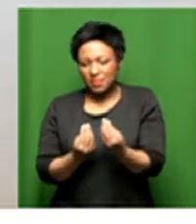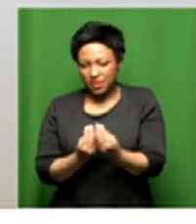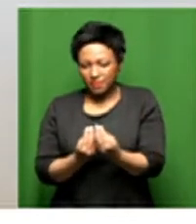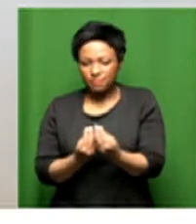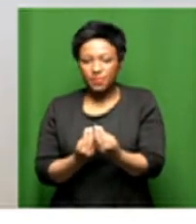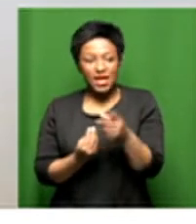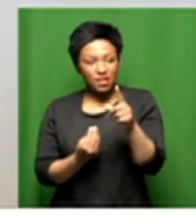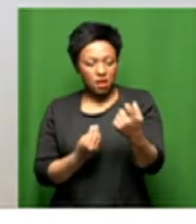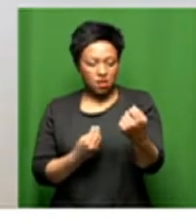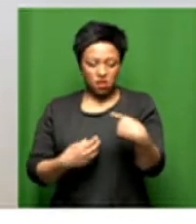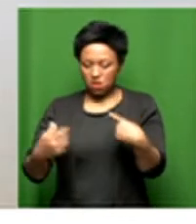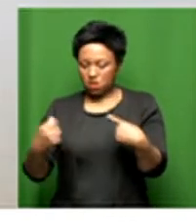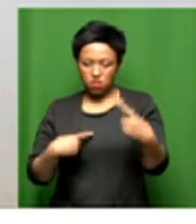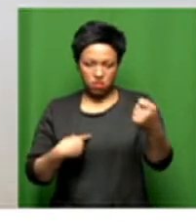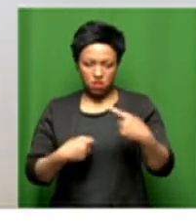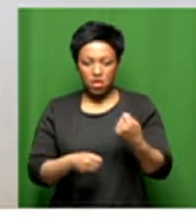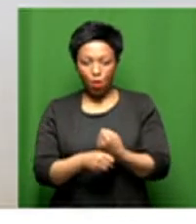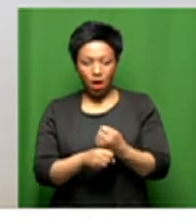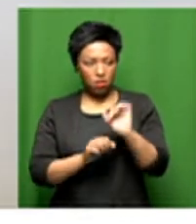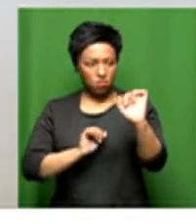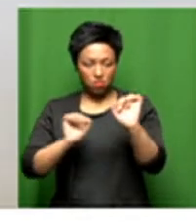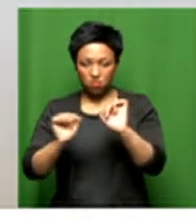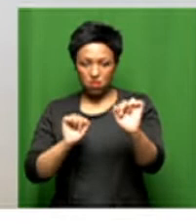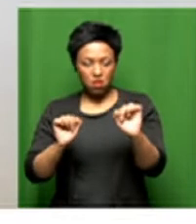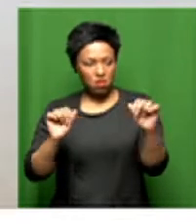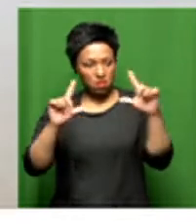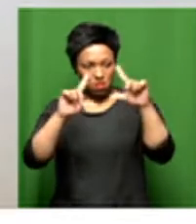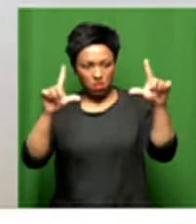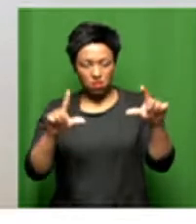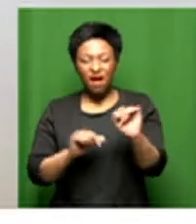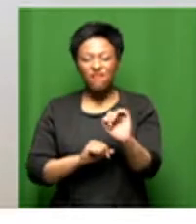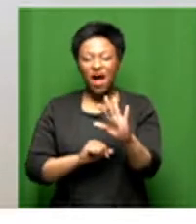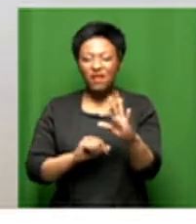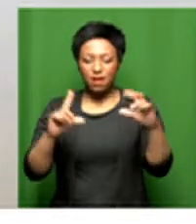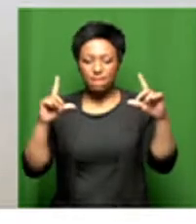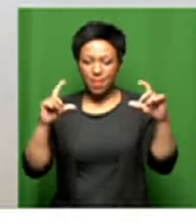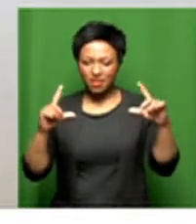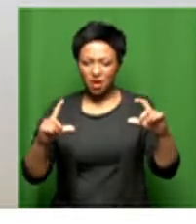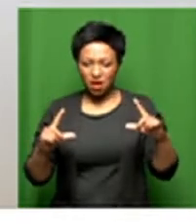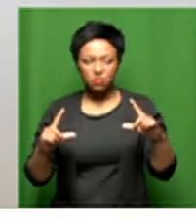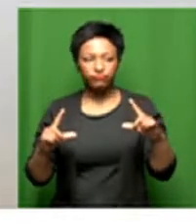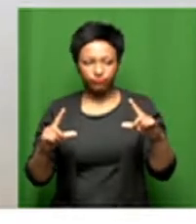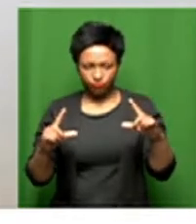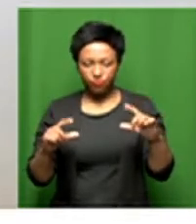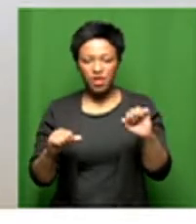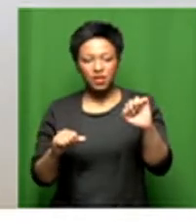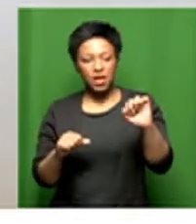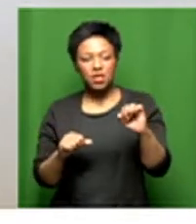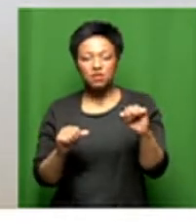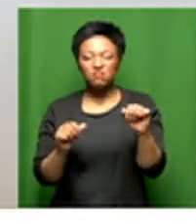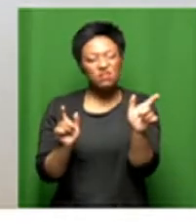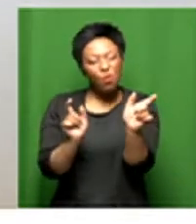Johannesburg have been identified to hold this series. For more on this, we are joined by the curator, Bronwyn Lace. Bronwyn, a very good morning to you. Thanks for joining us.